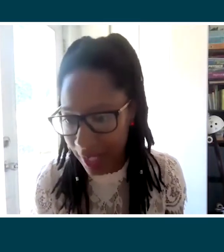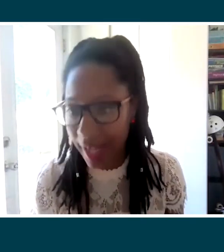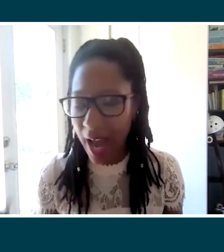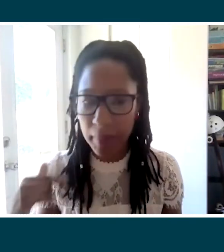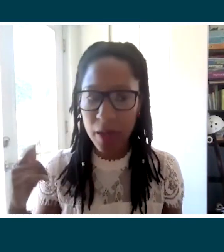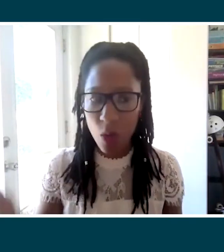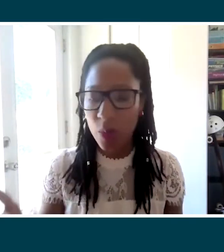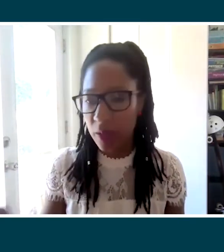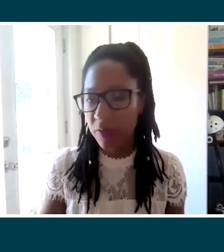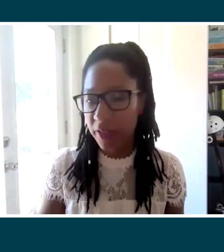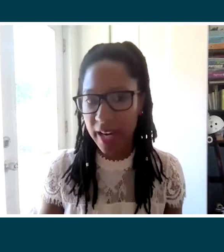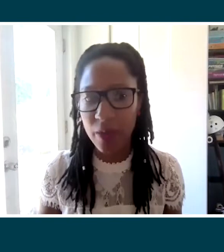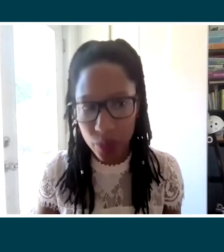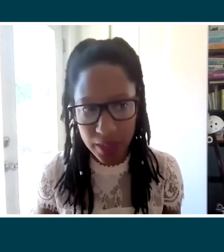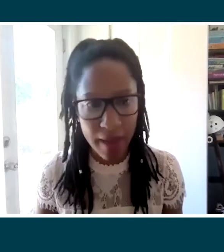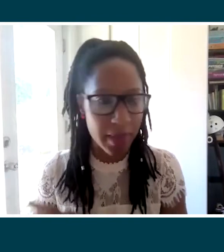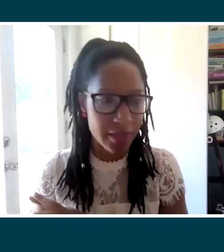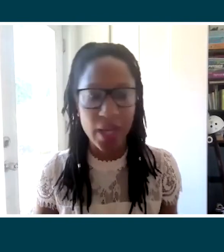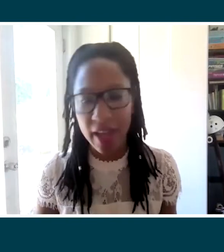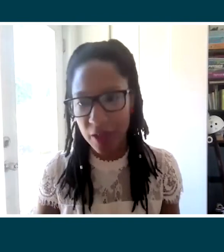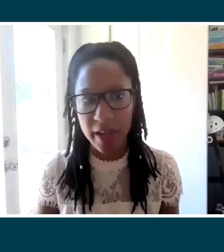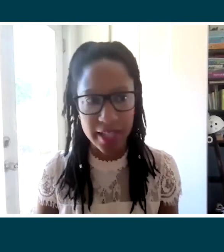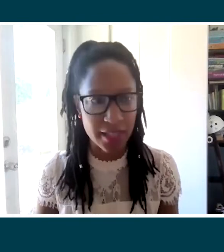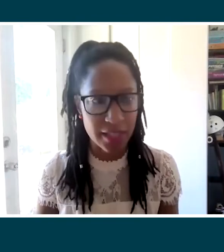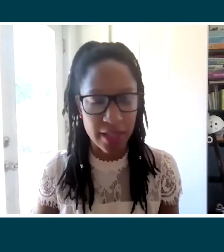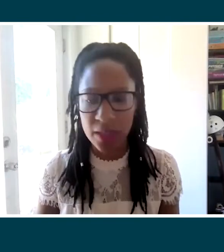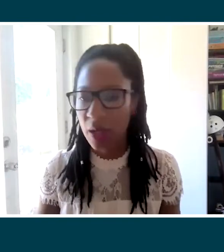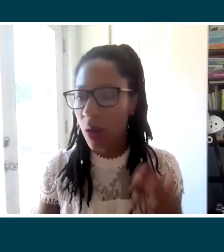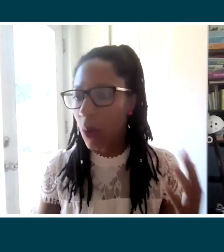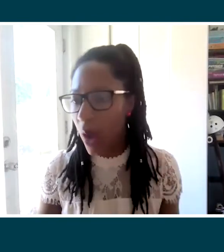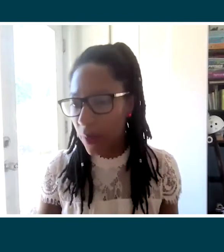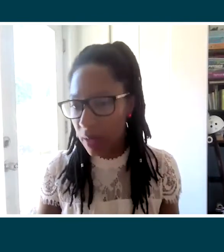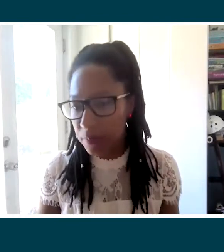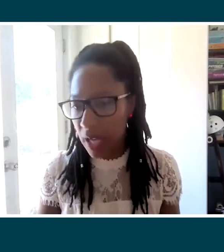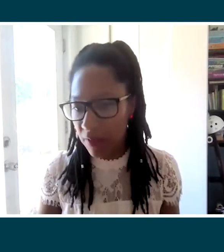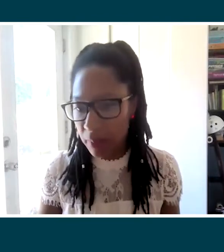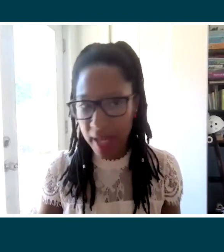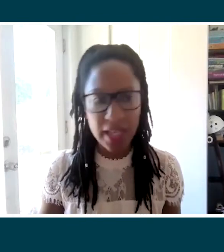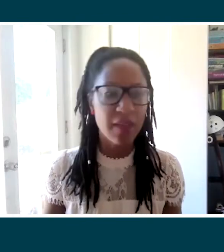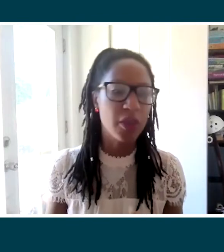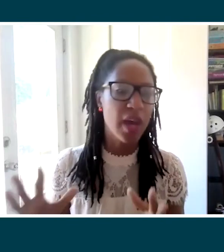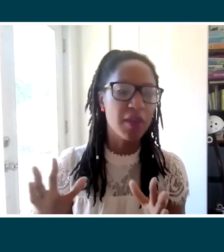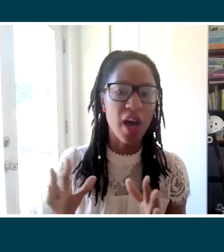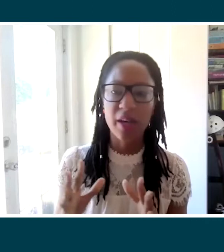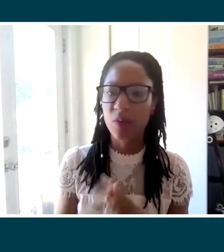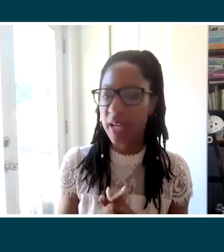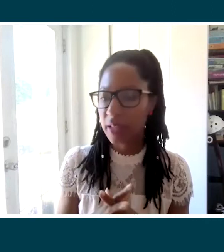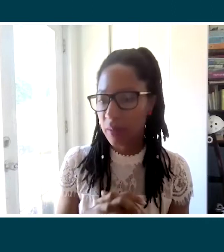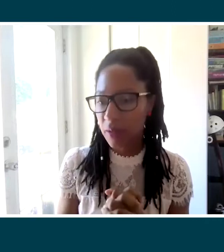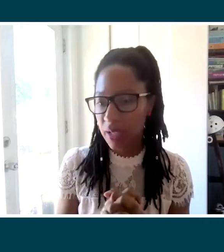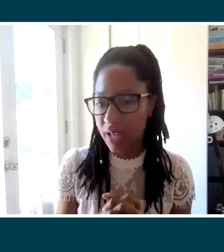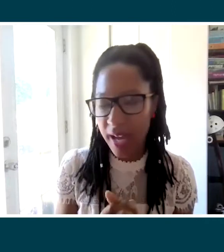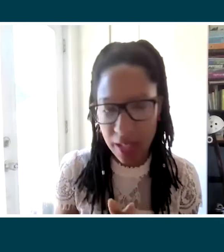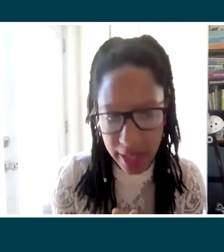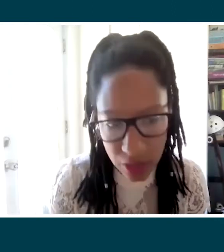them, and I'm going to hold it over your head the whole time because we have their contact details. Welcome, everybody. If you have not read